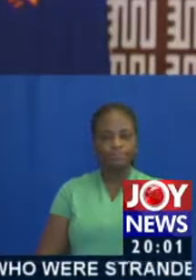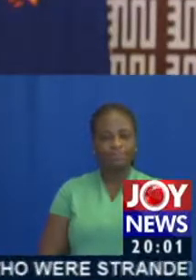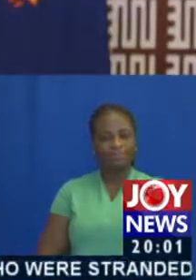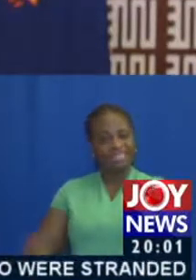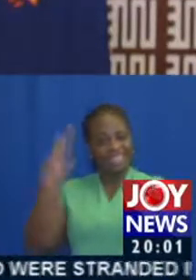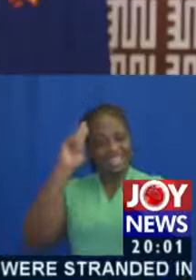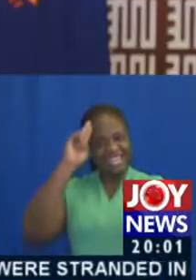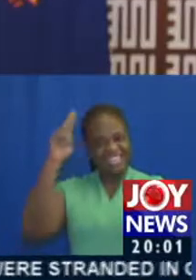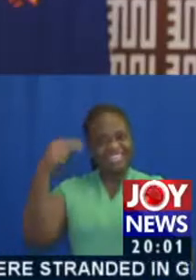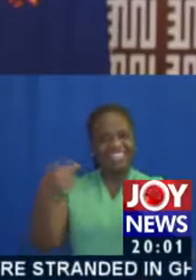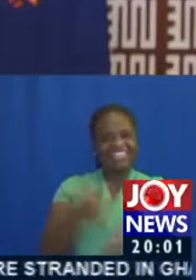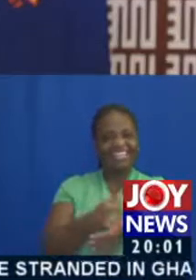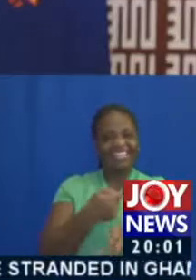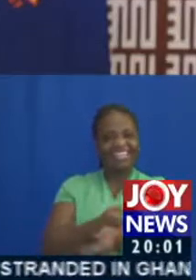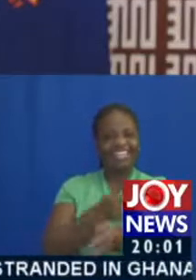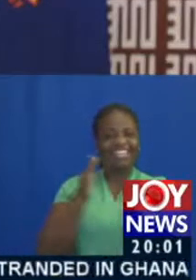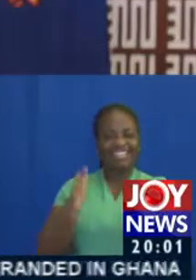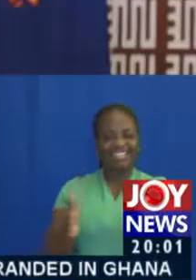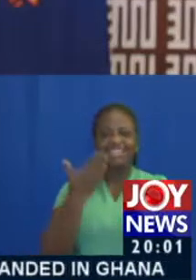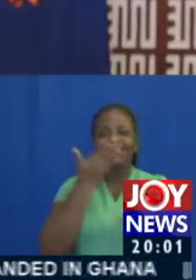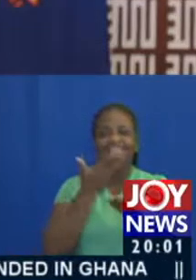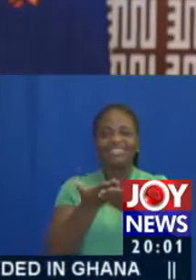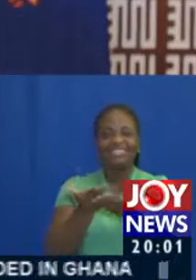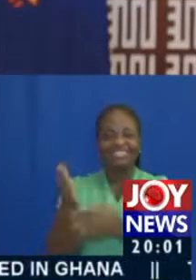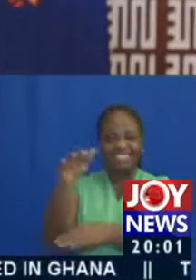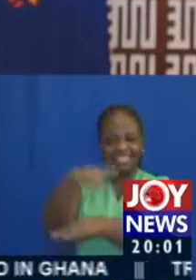Fellow Ghanaians, good evening.